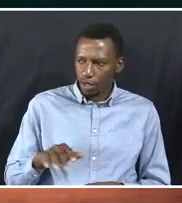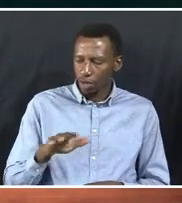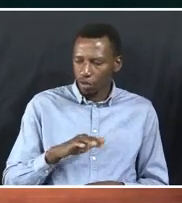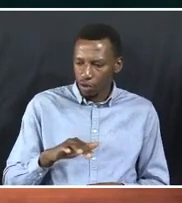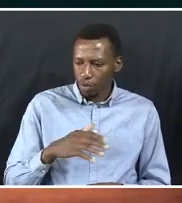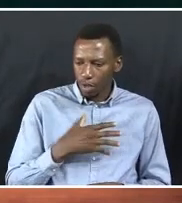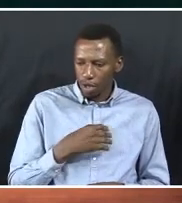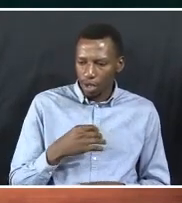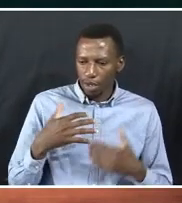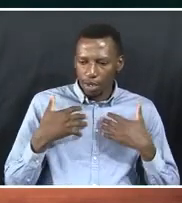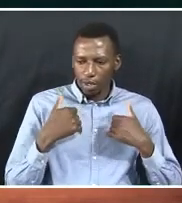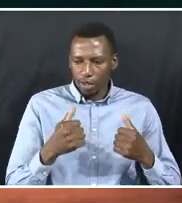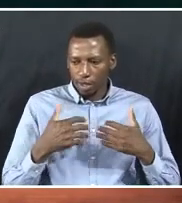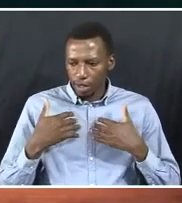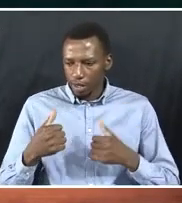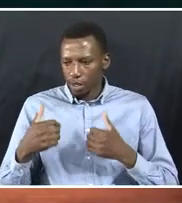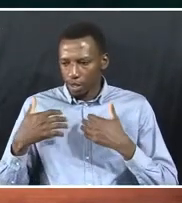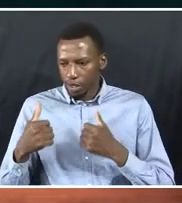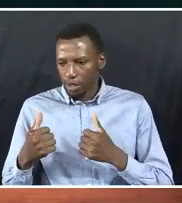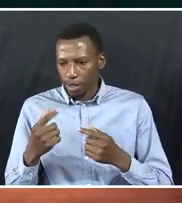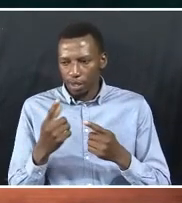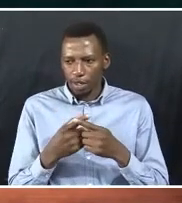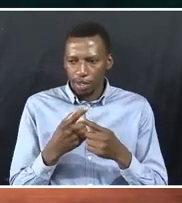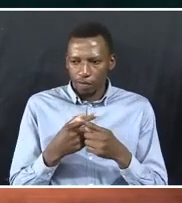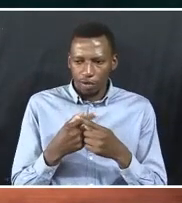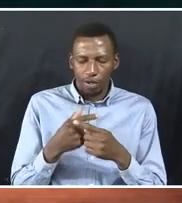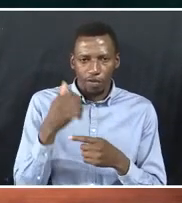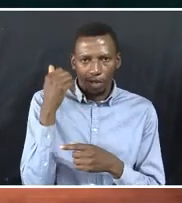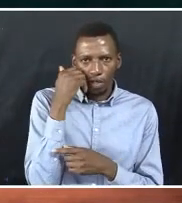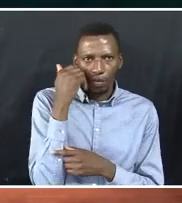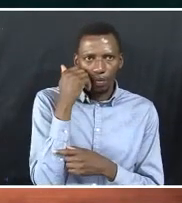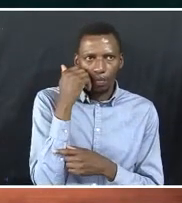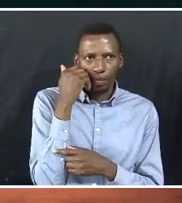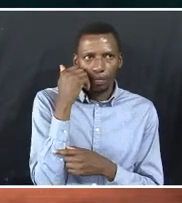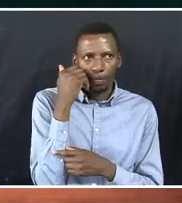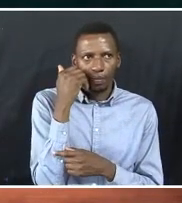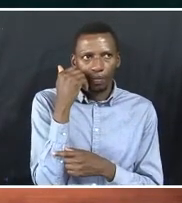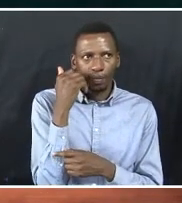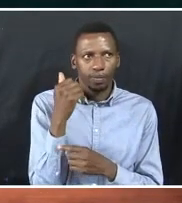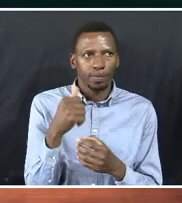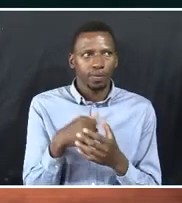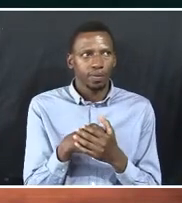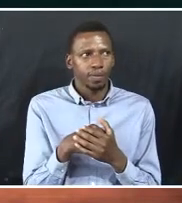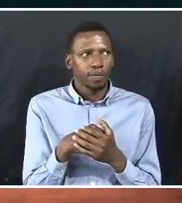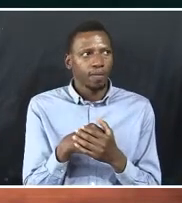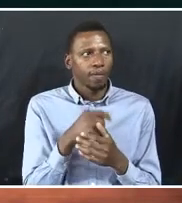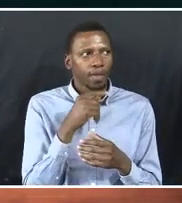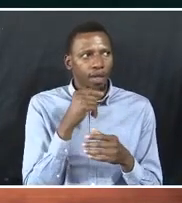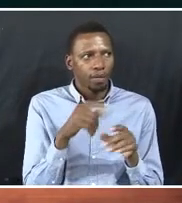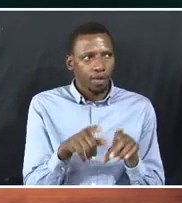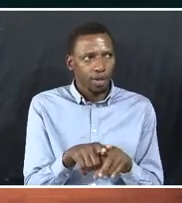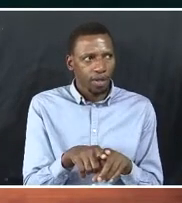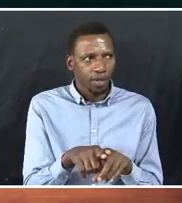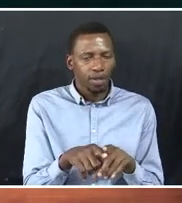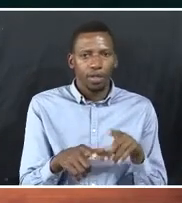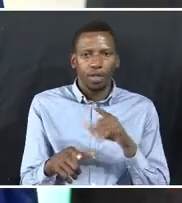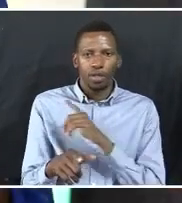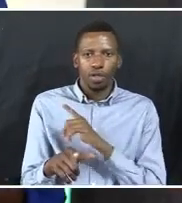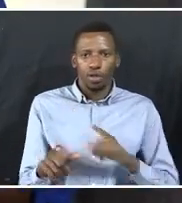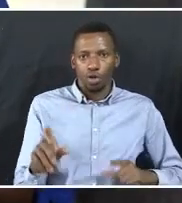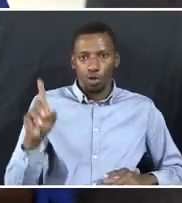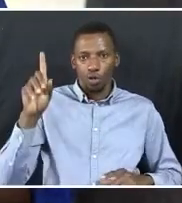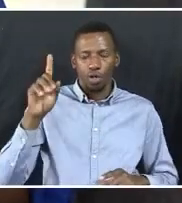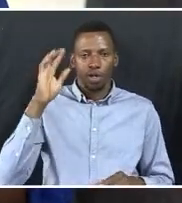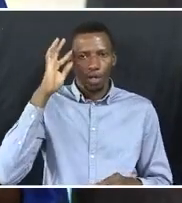manner of sicknesses and all manner of diseases among his people. Brethren, the Lord is